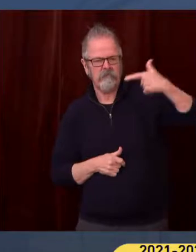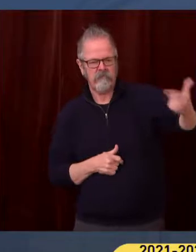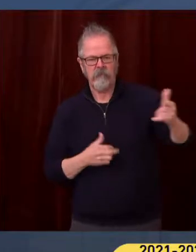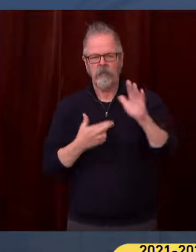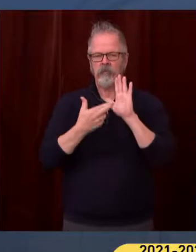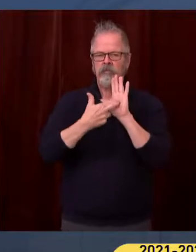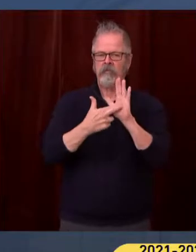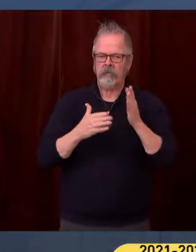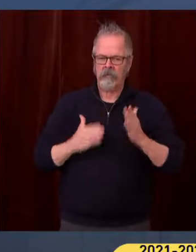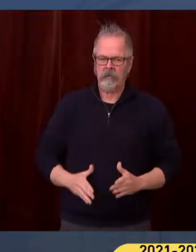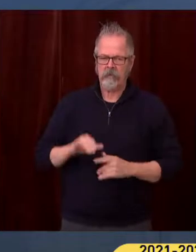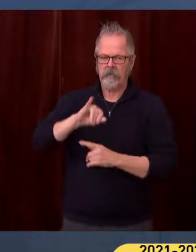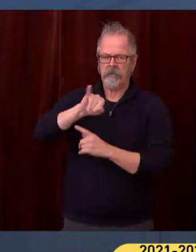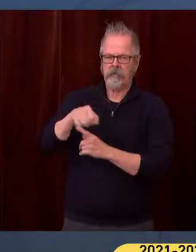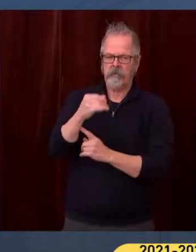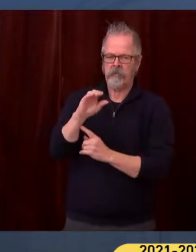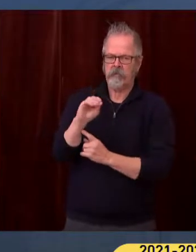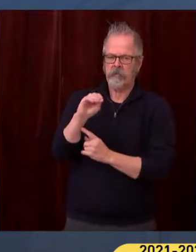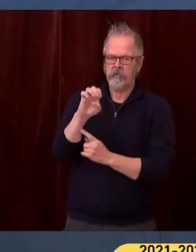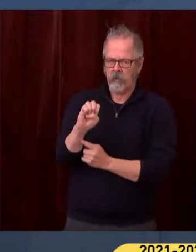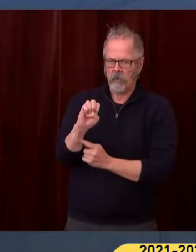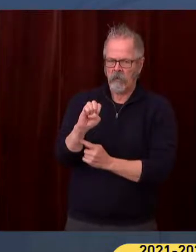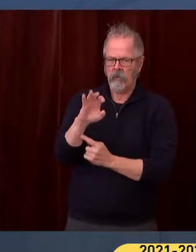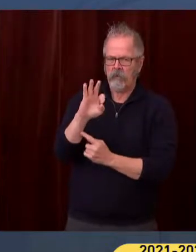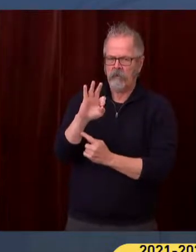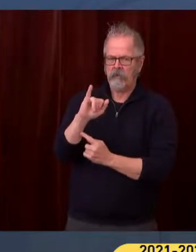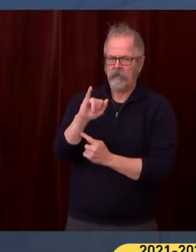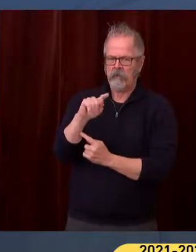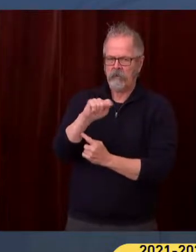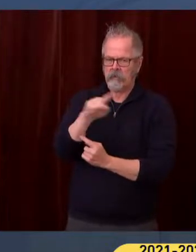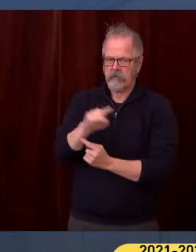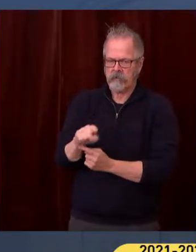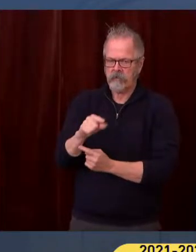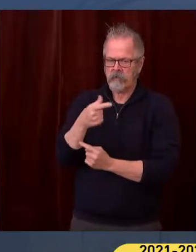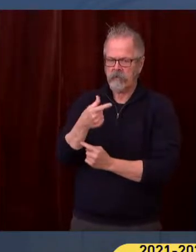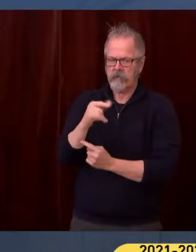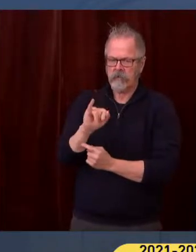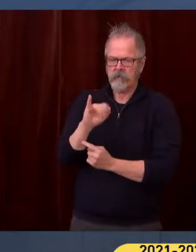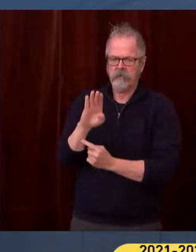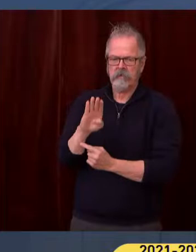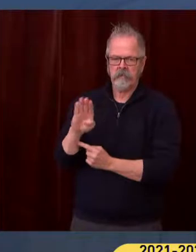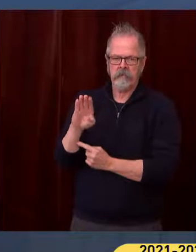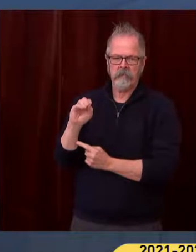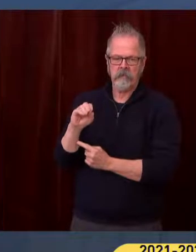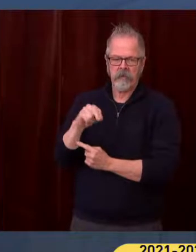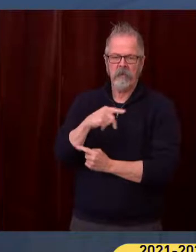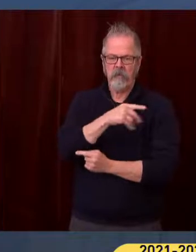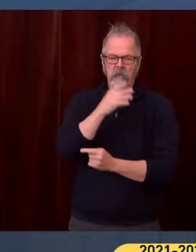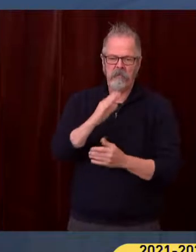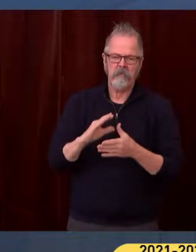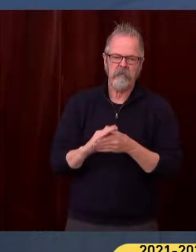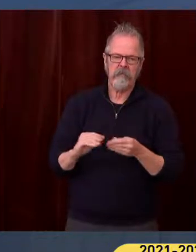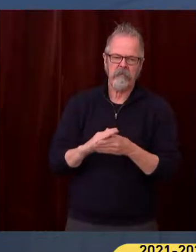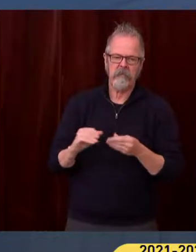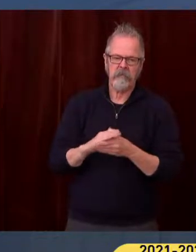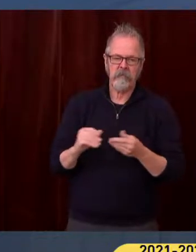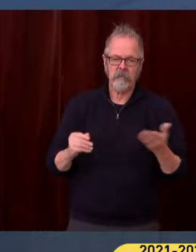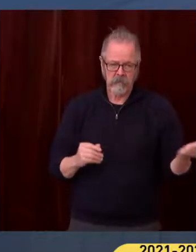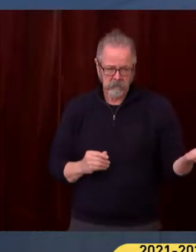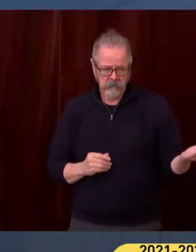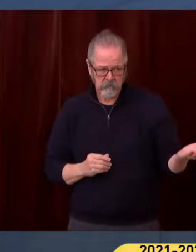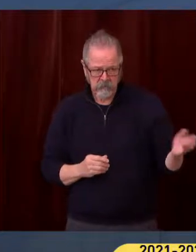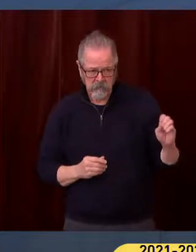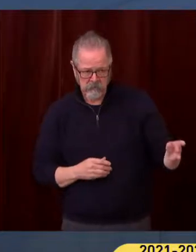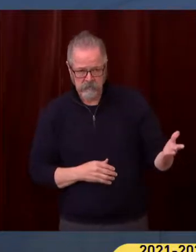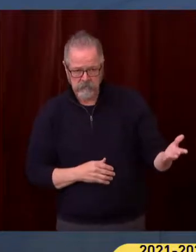I think the most important sector of emissions in Washington State, the largest sector in which we